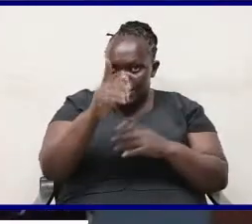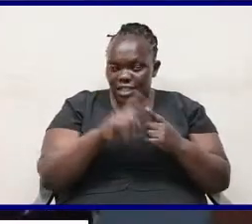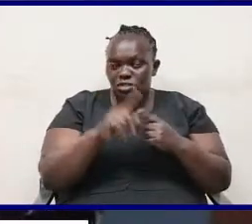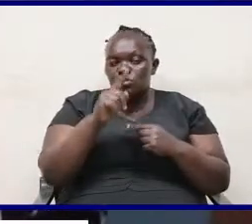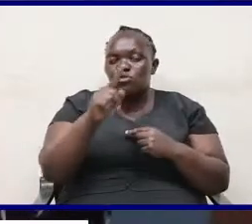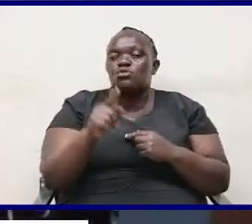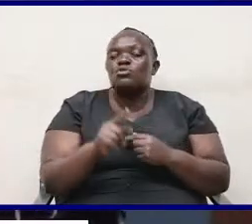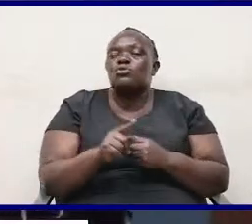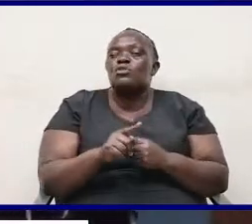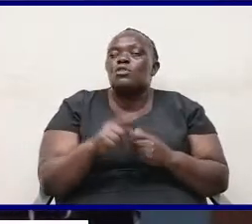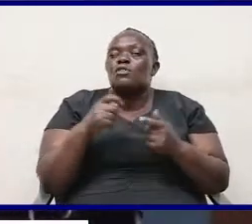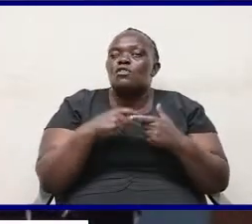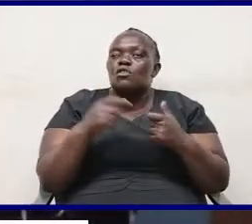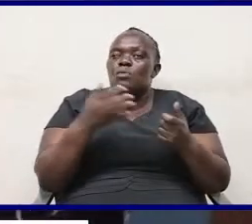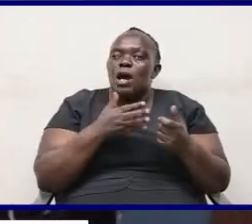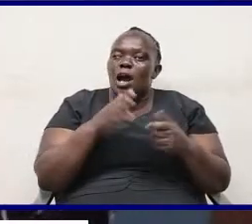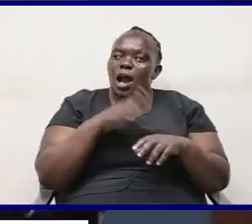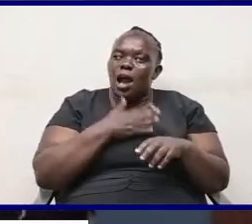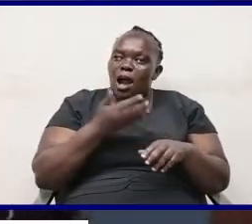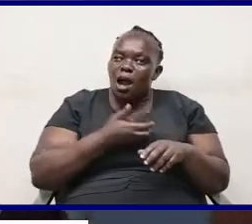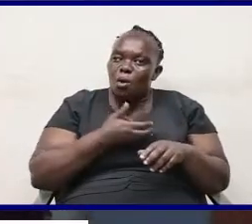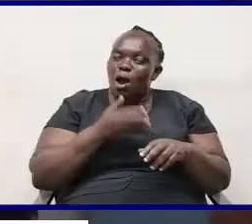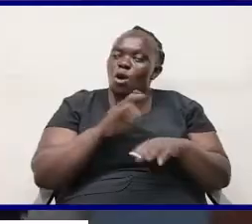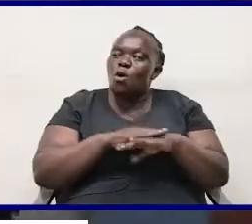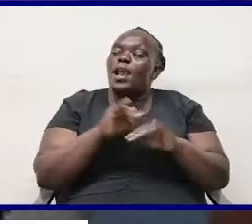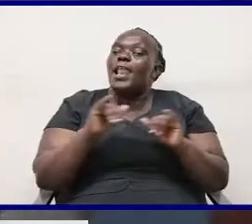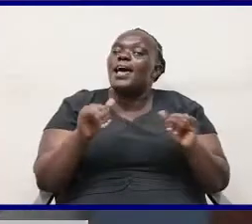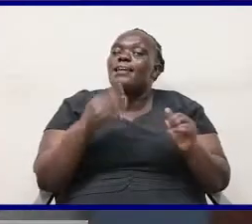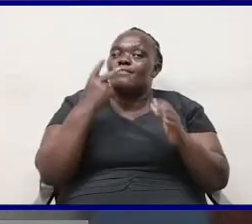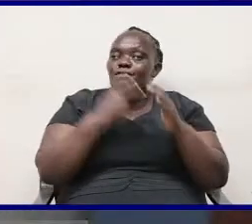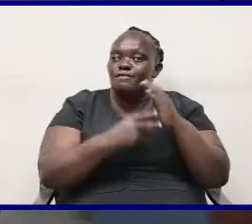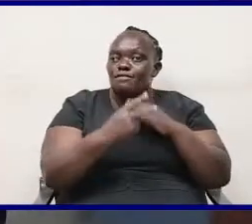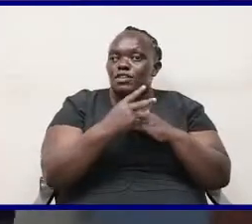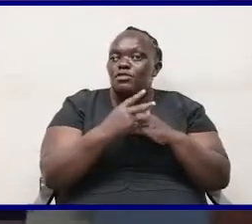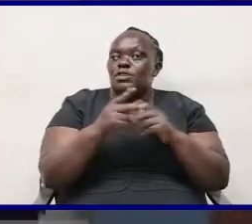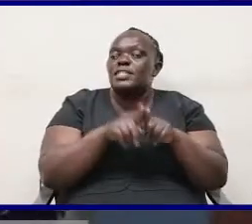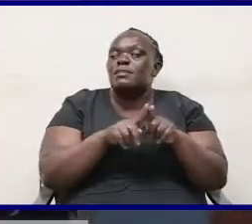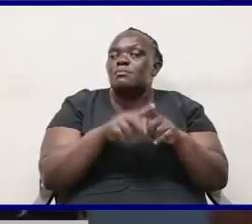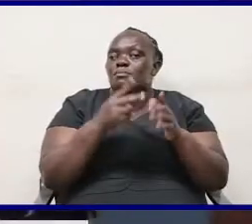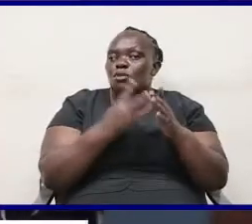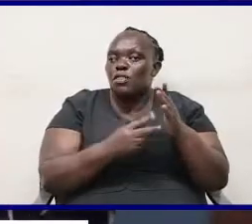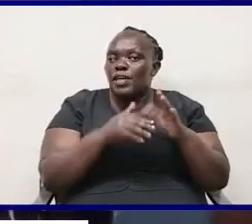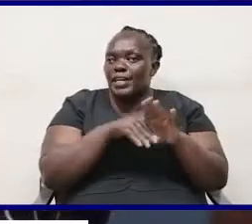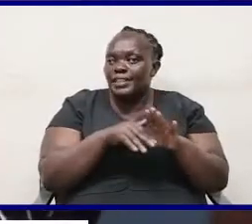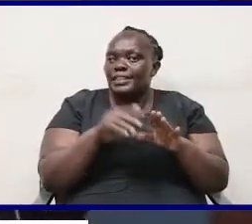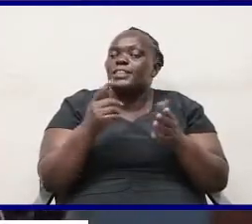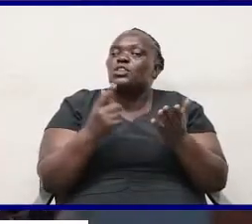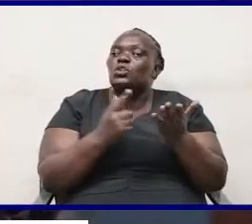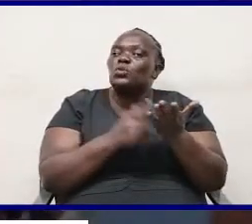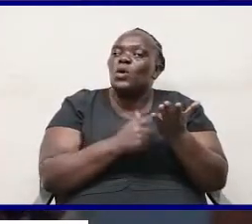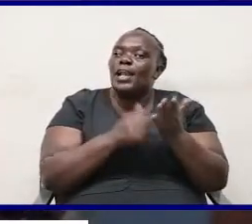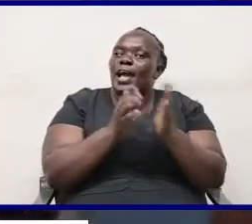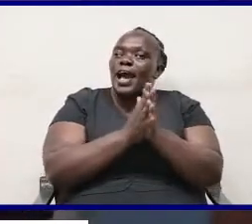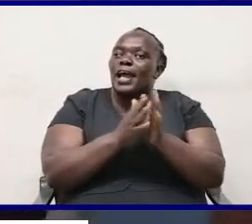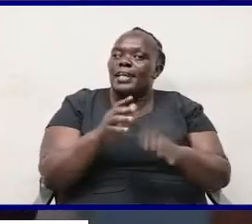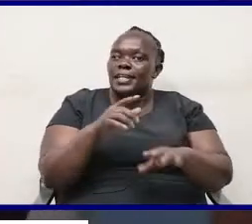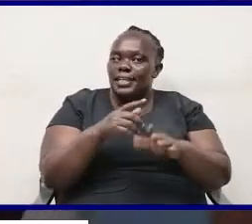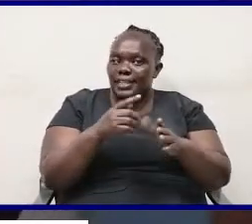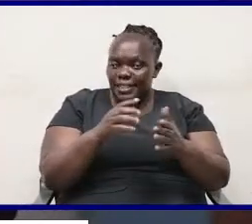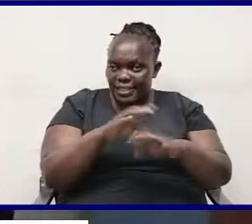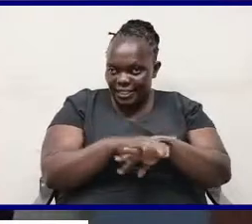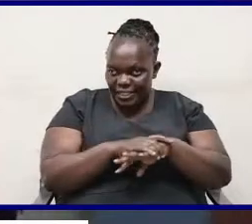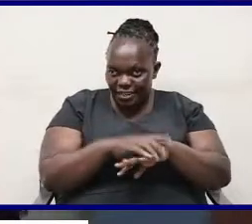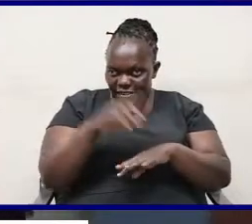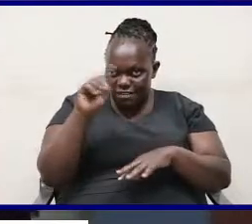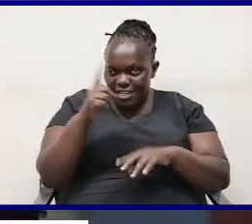to you from our online viewers. They're both in Swahili and English.